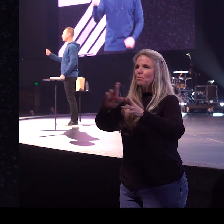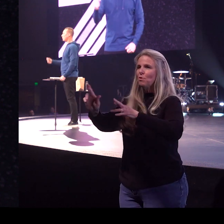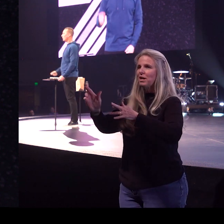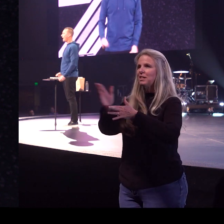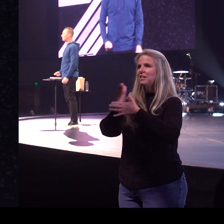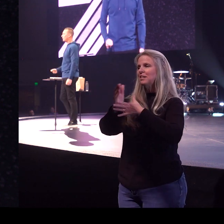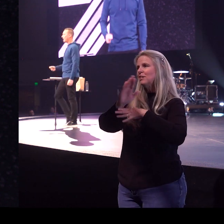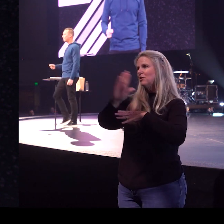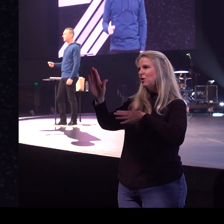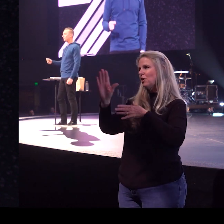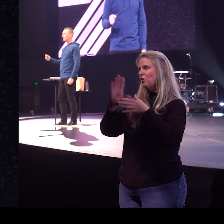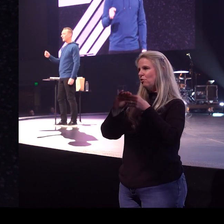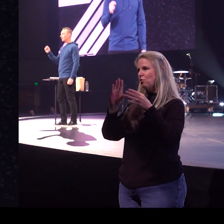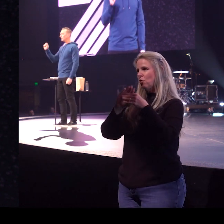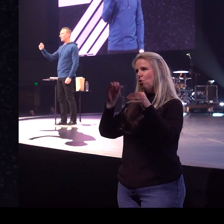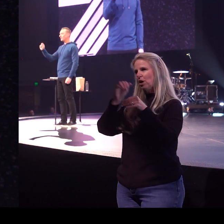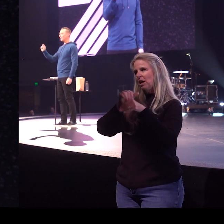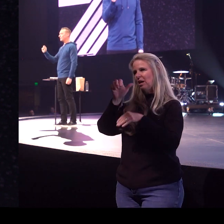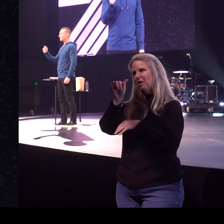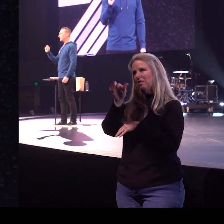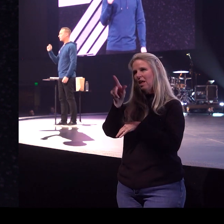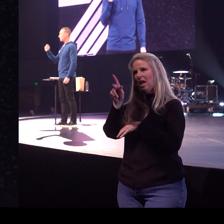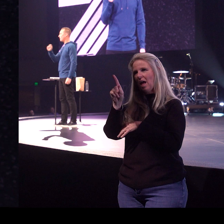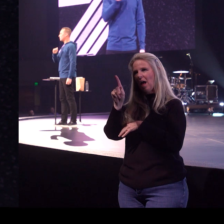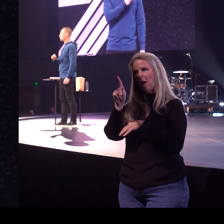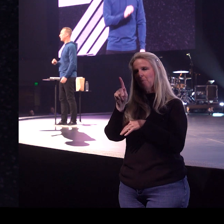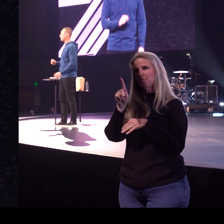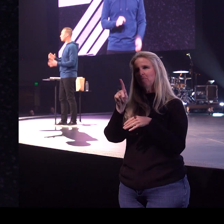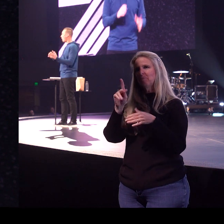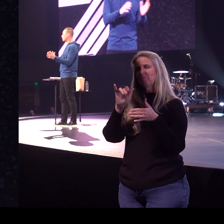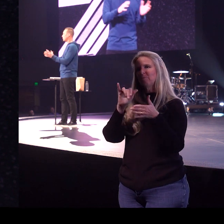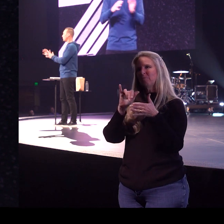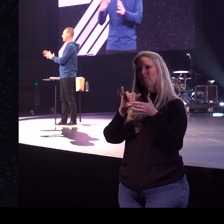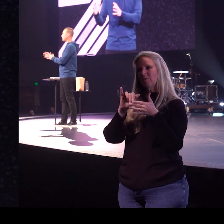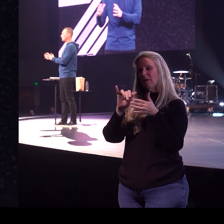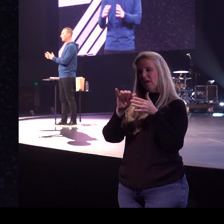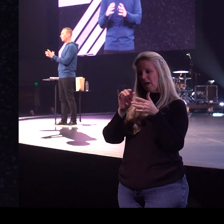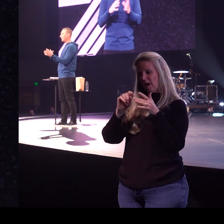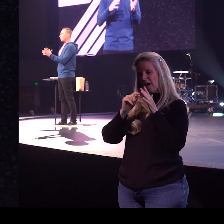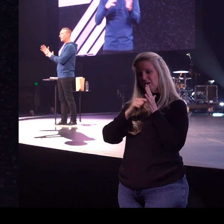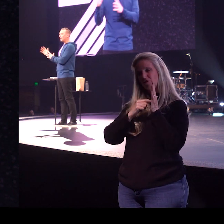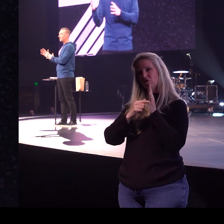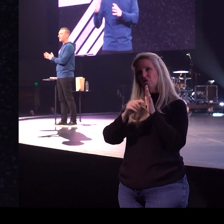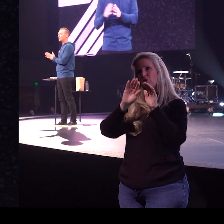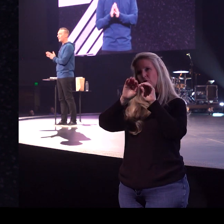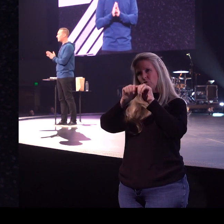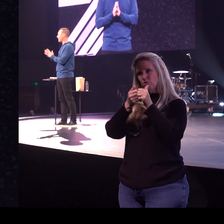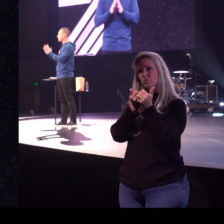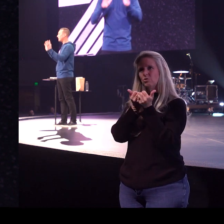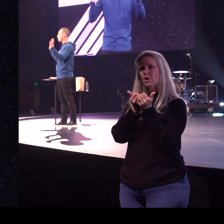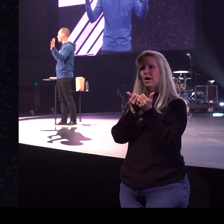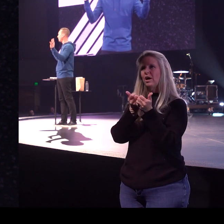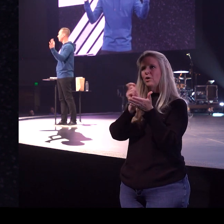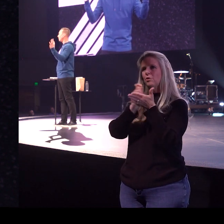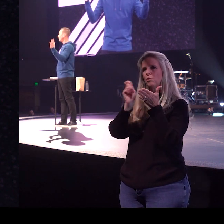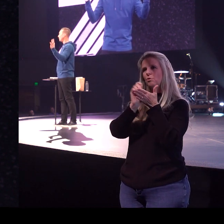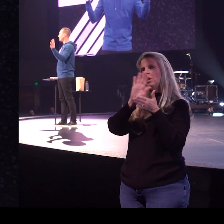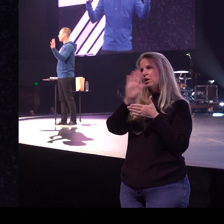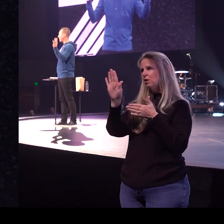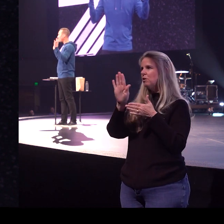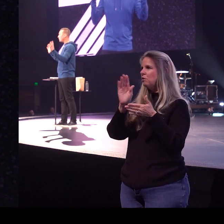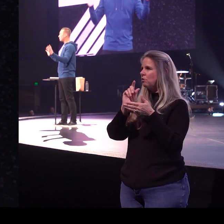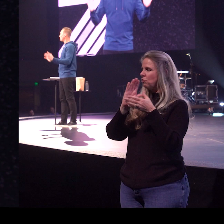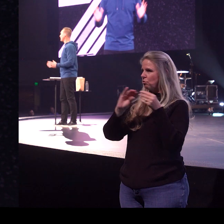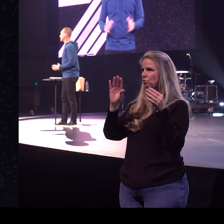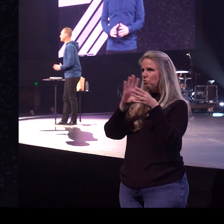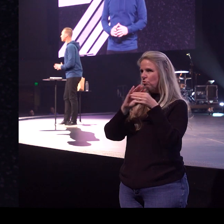our CCV mobile app, we have a little link that says, share my story, and it just walks you through how to do it in a really quick and concise way. It doesn't have to be long,